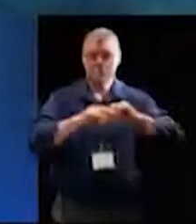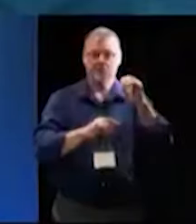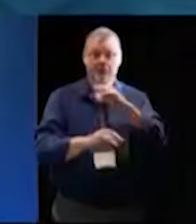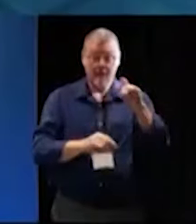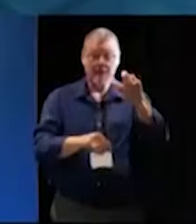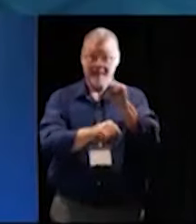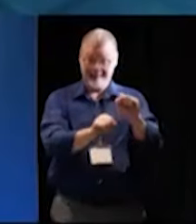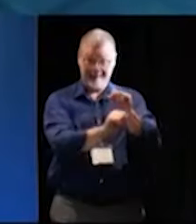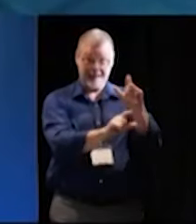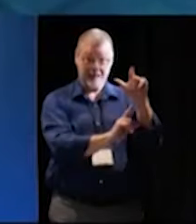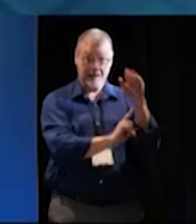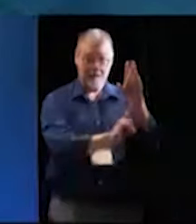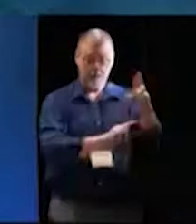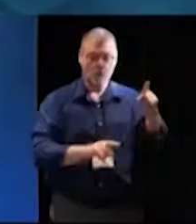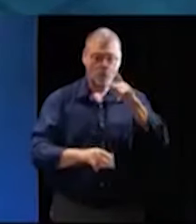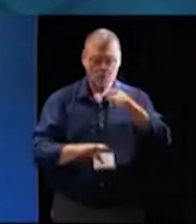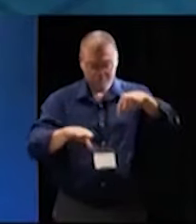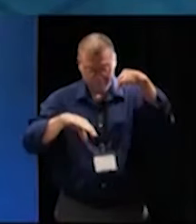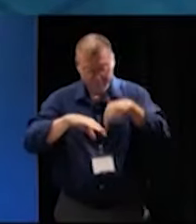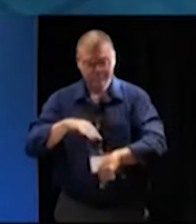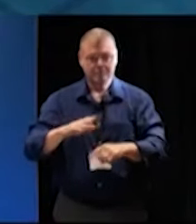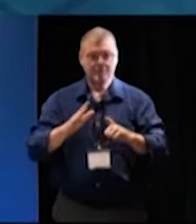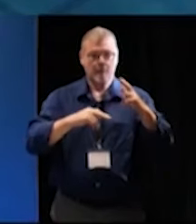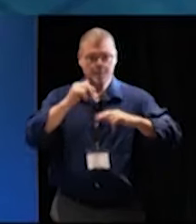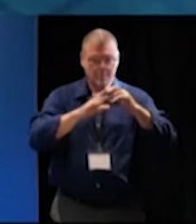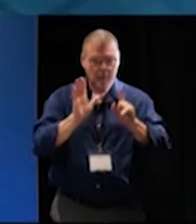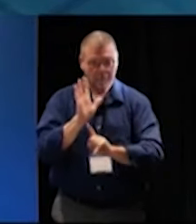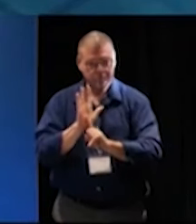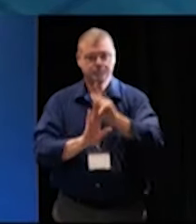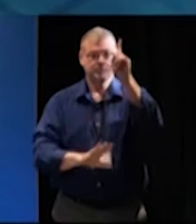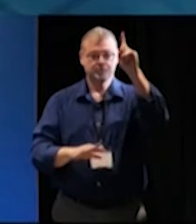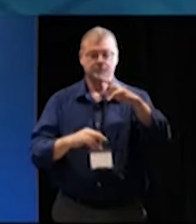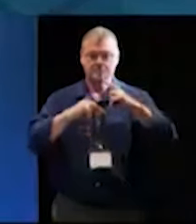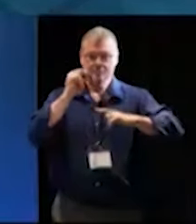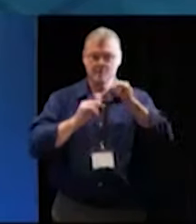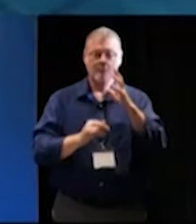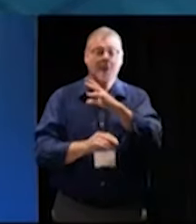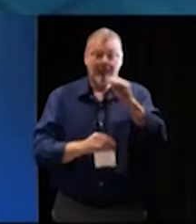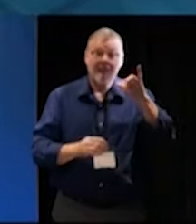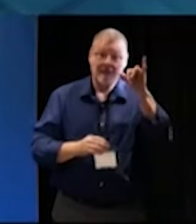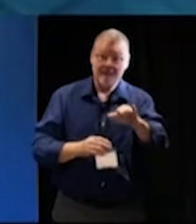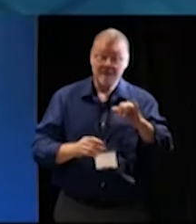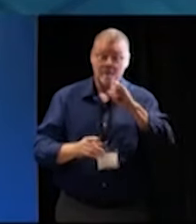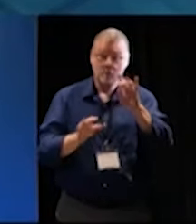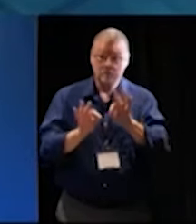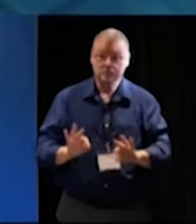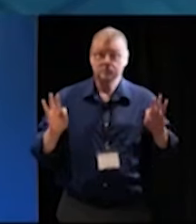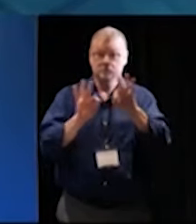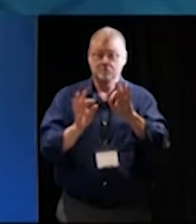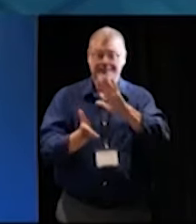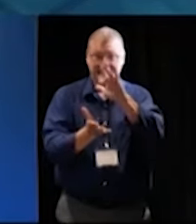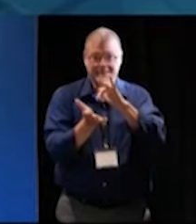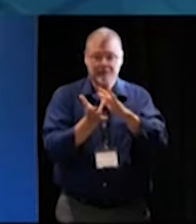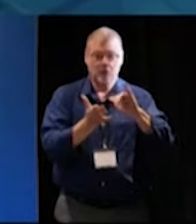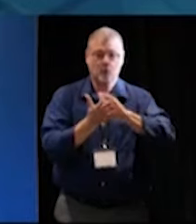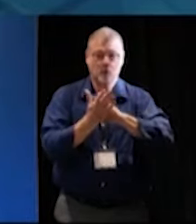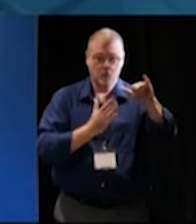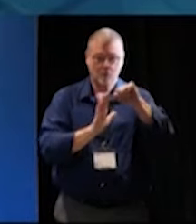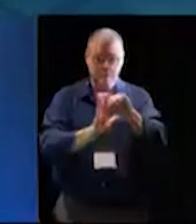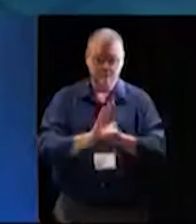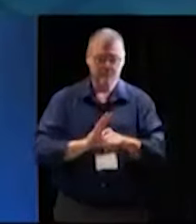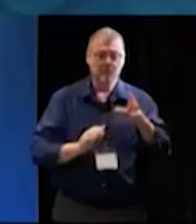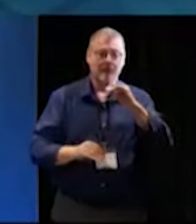that are they're putting the pipes in the ground and putting the buildings up. And Greg Lancet, representing the Central and New York Building Trade